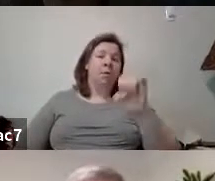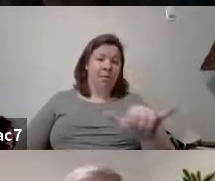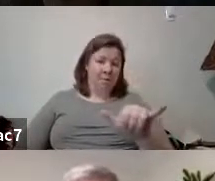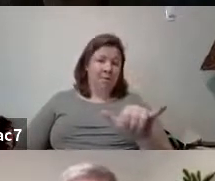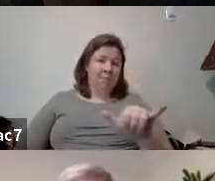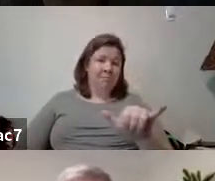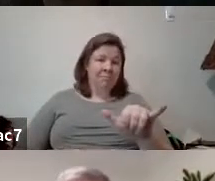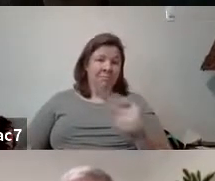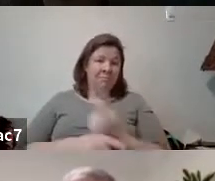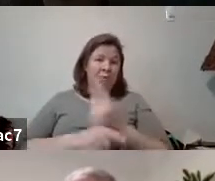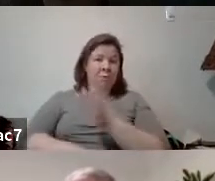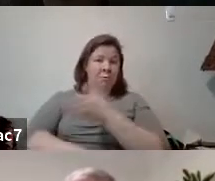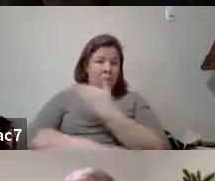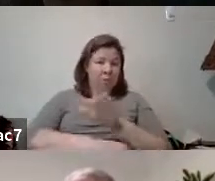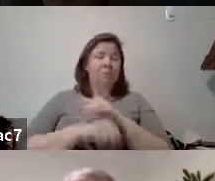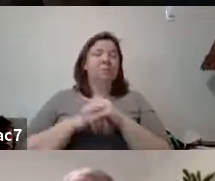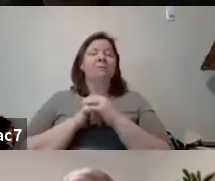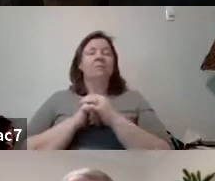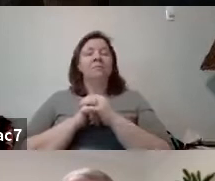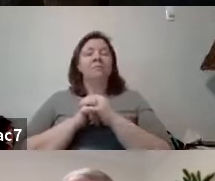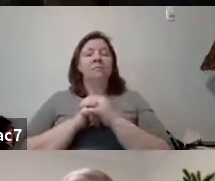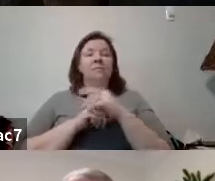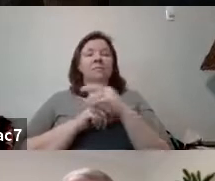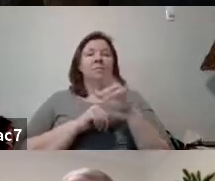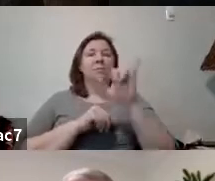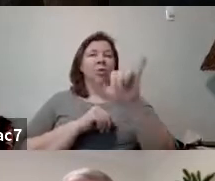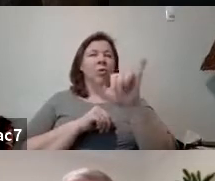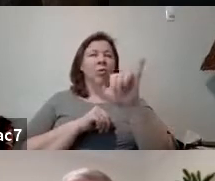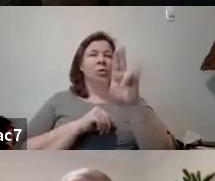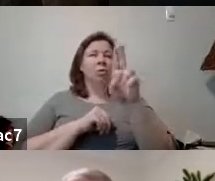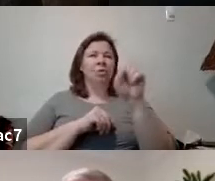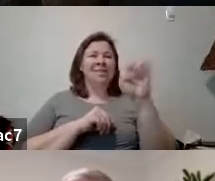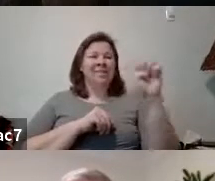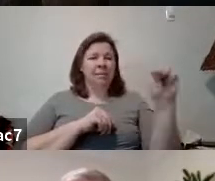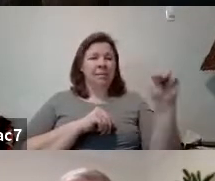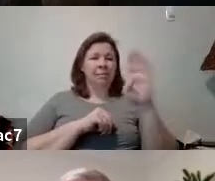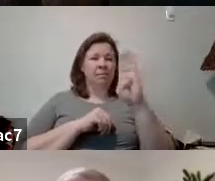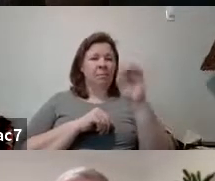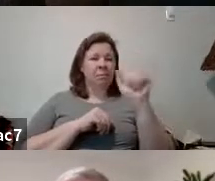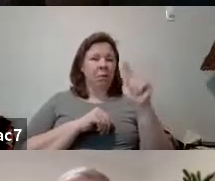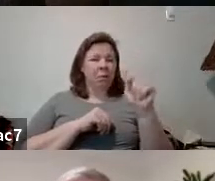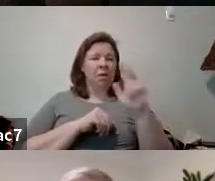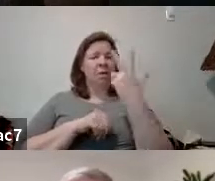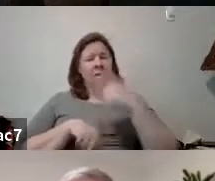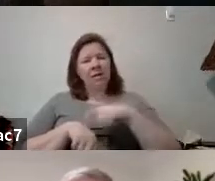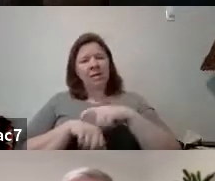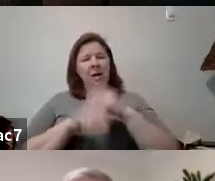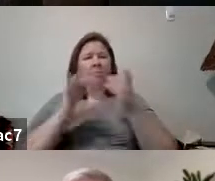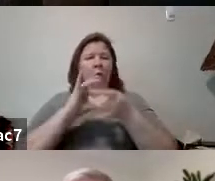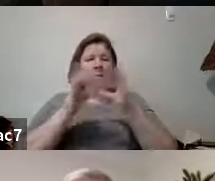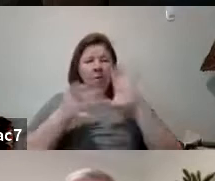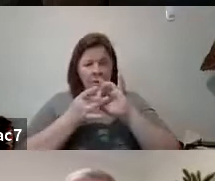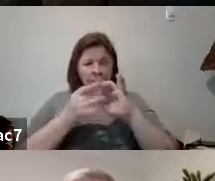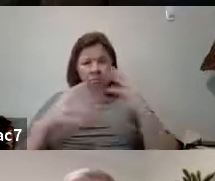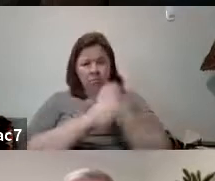recently, we have Usain Bolt, 3-time Olympic gold medalist in 3 different Olympics. So those are just 2 of the more